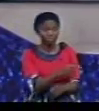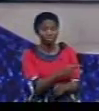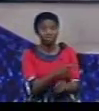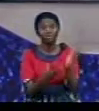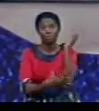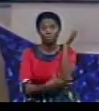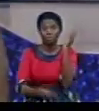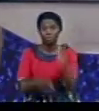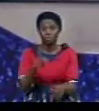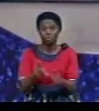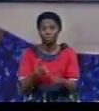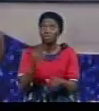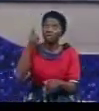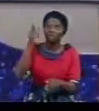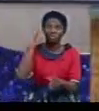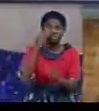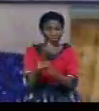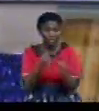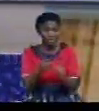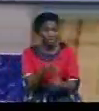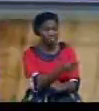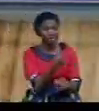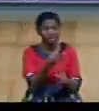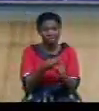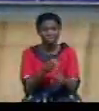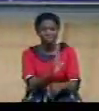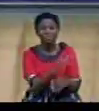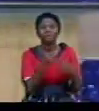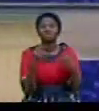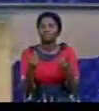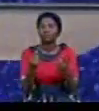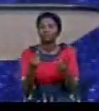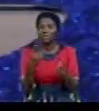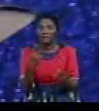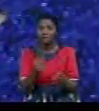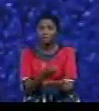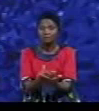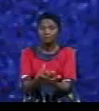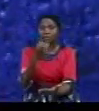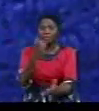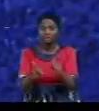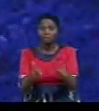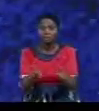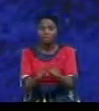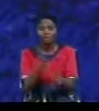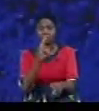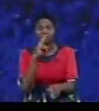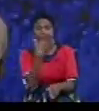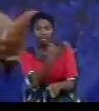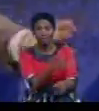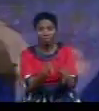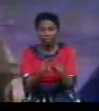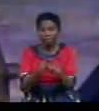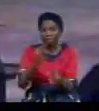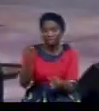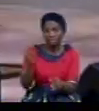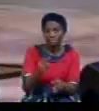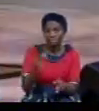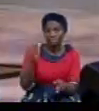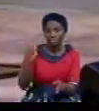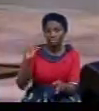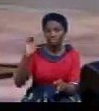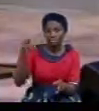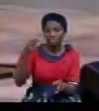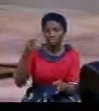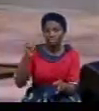signs from their sis the rich people sure were there and all those people rich people like zakira us they will go into